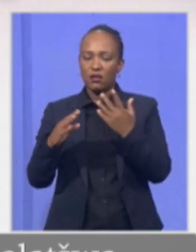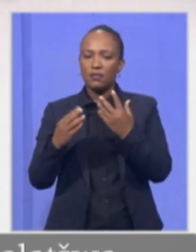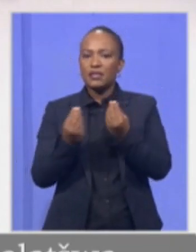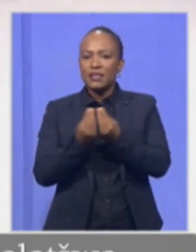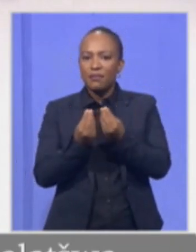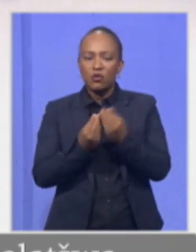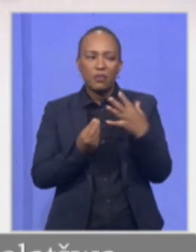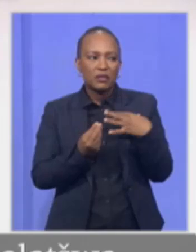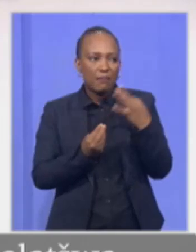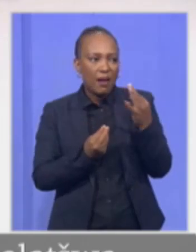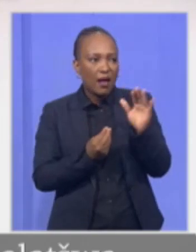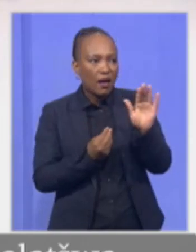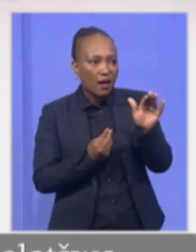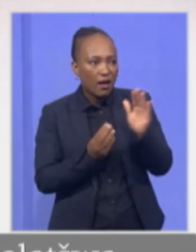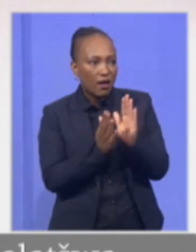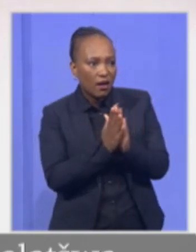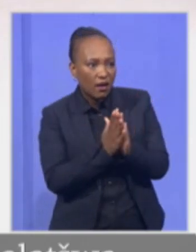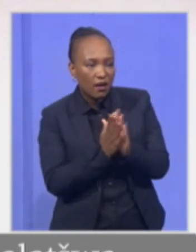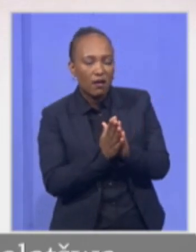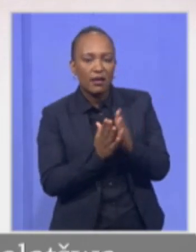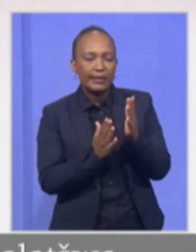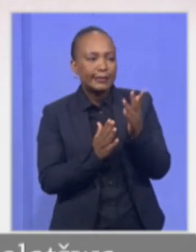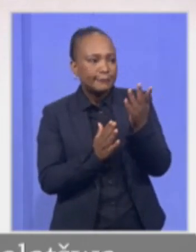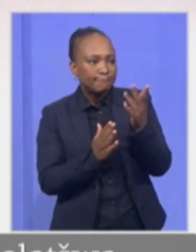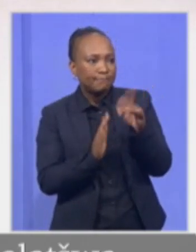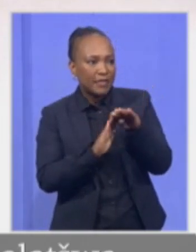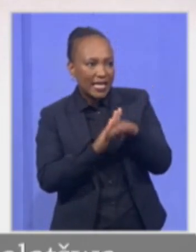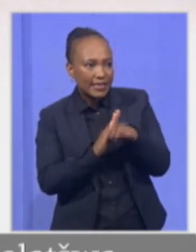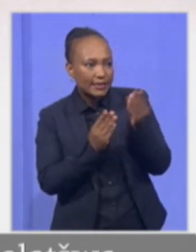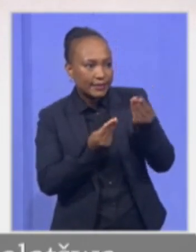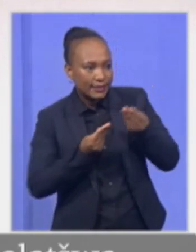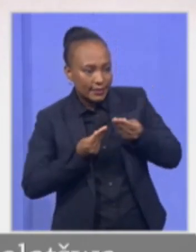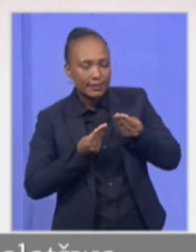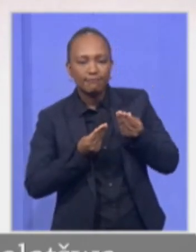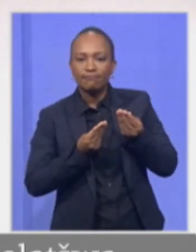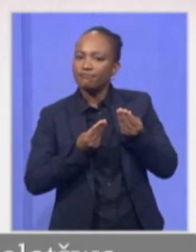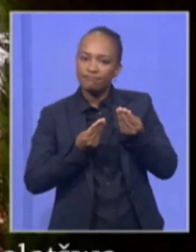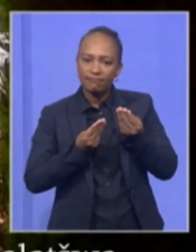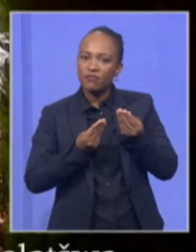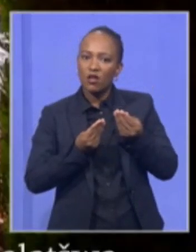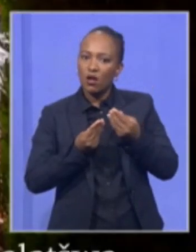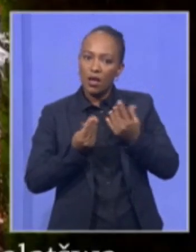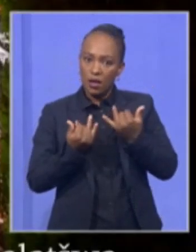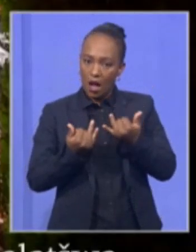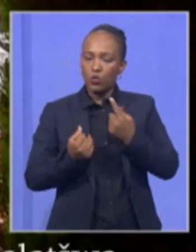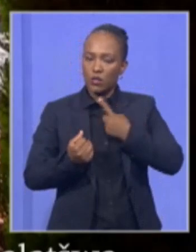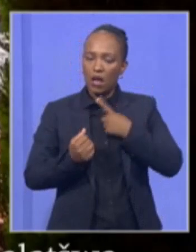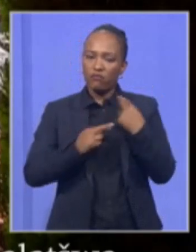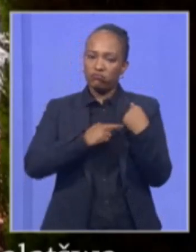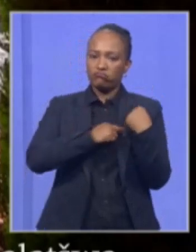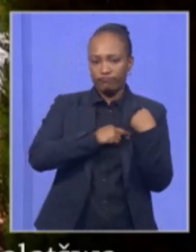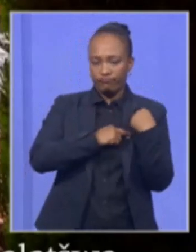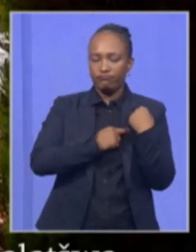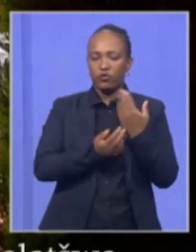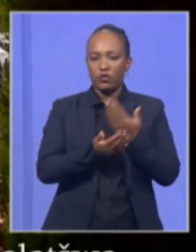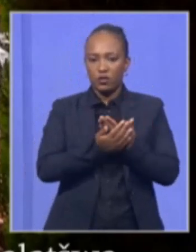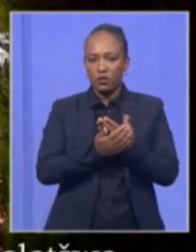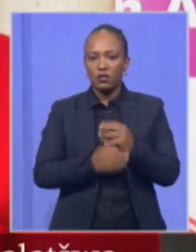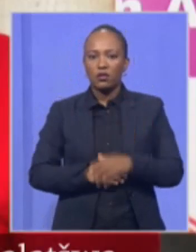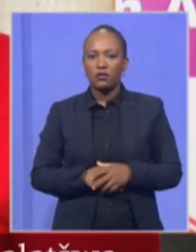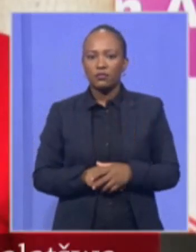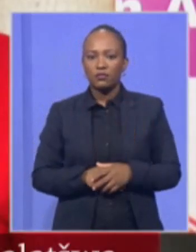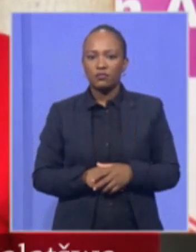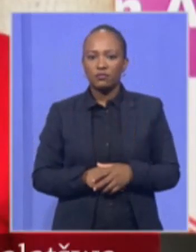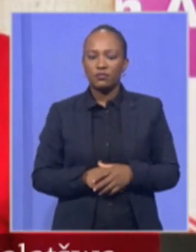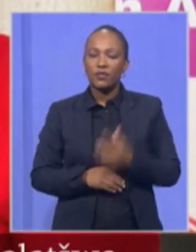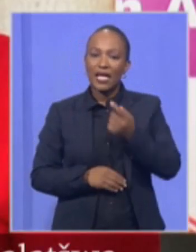have to apply for and only certain people can apply for, but people can take the responsibility for themselves. It brings hope that the little that we